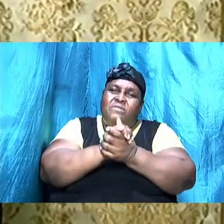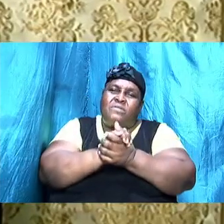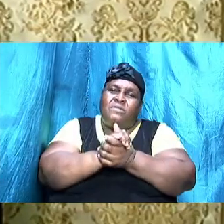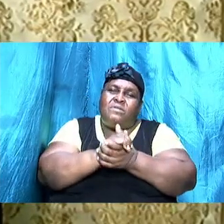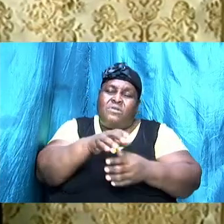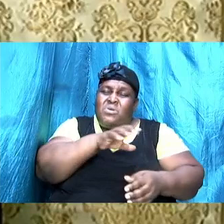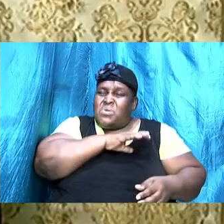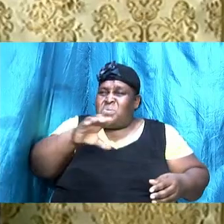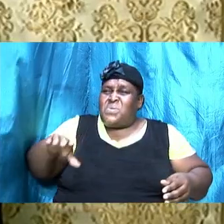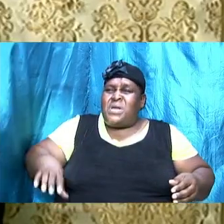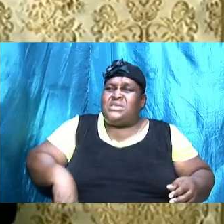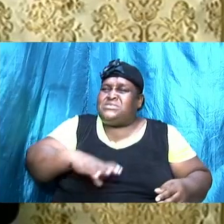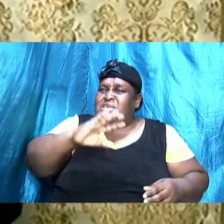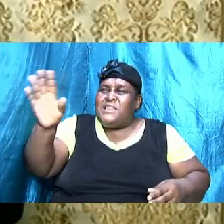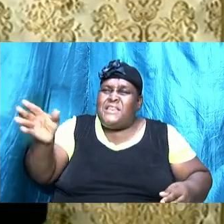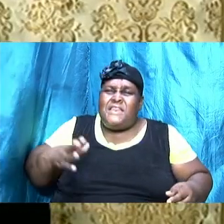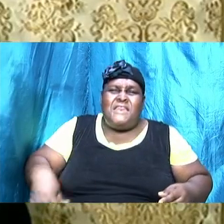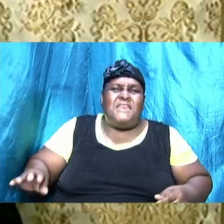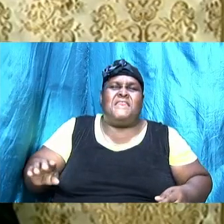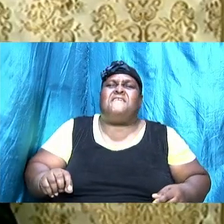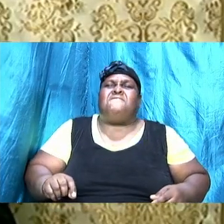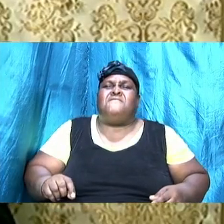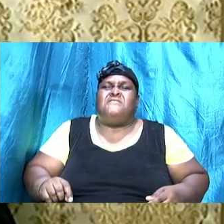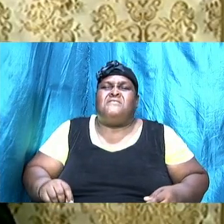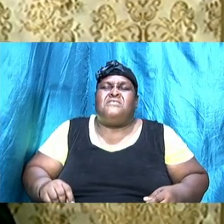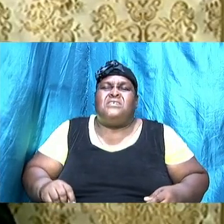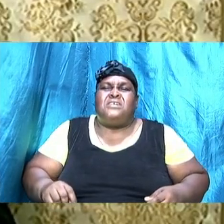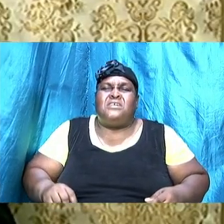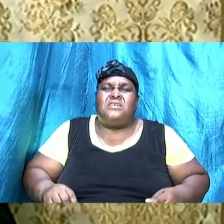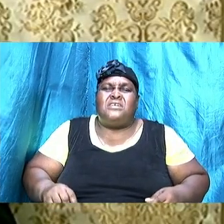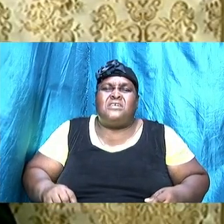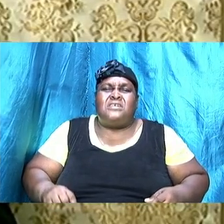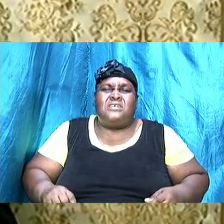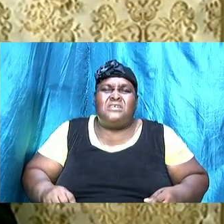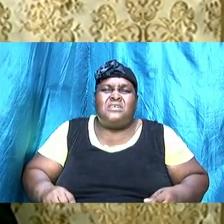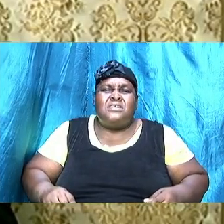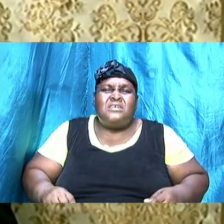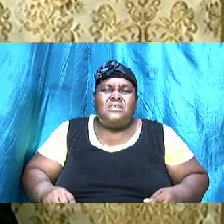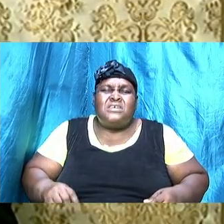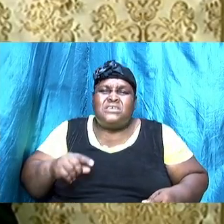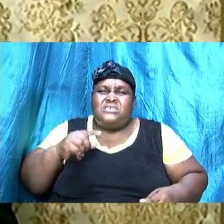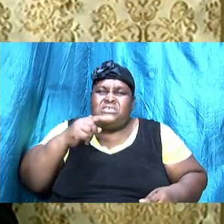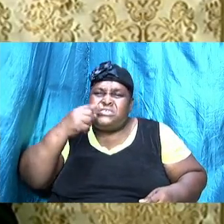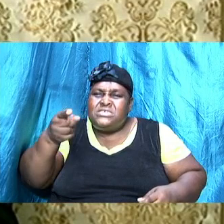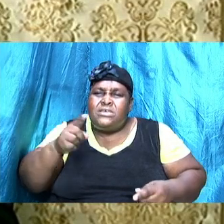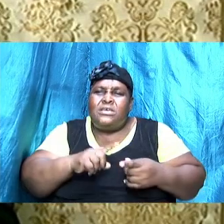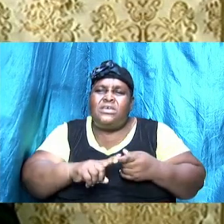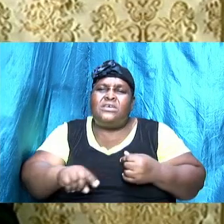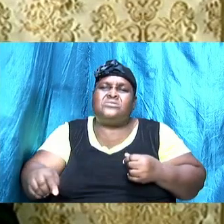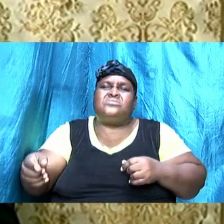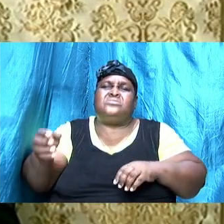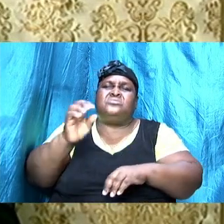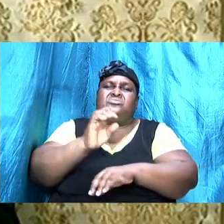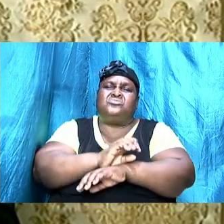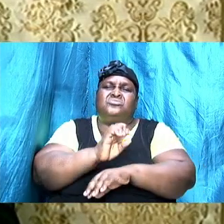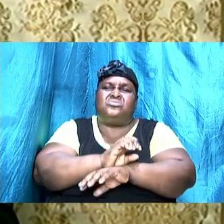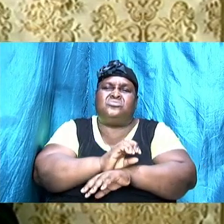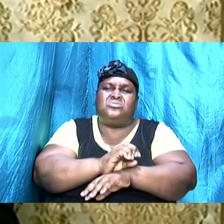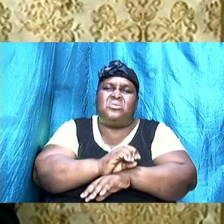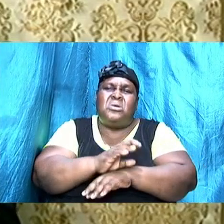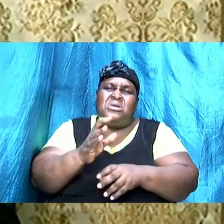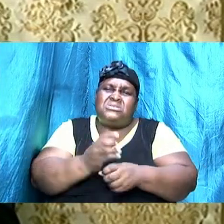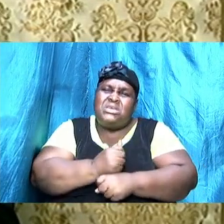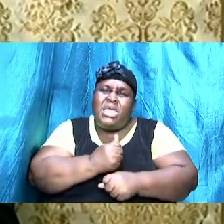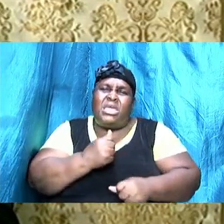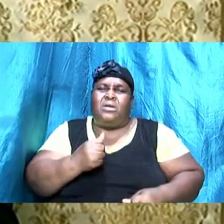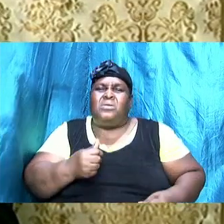never, and will never deal with his bride in that kind of way. Take what you get and dish you dirt, and how